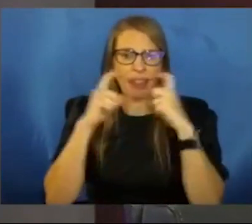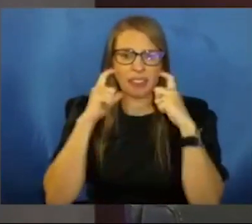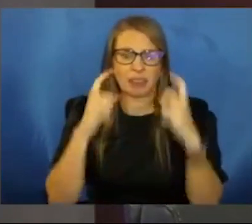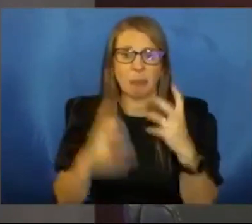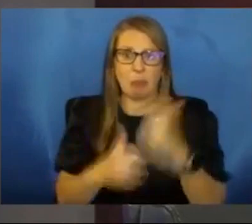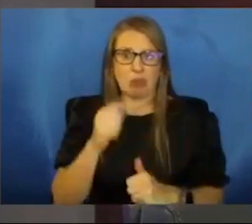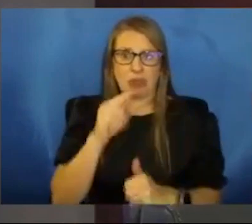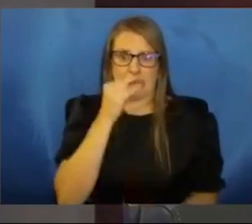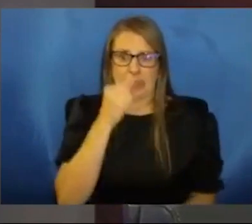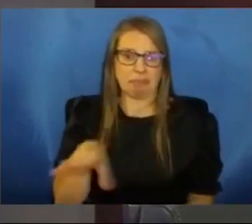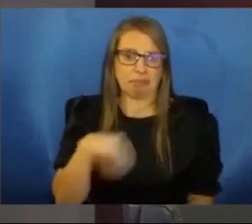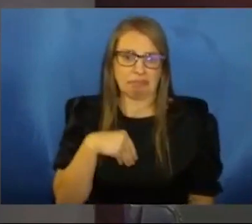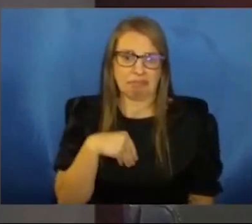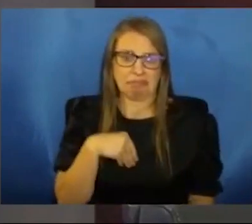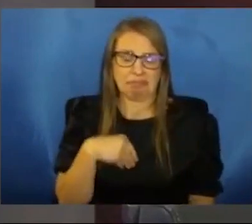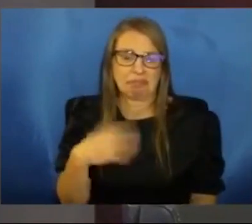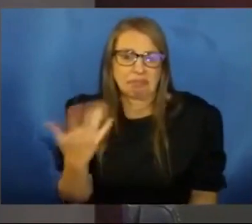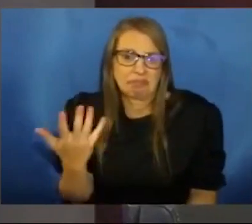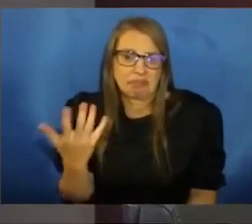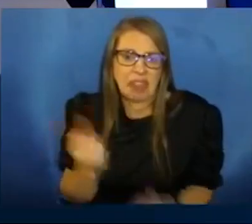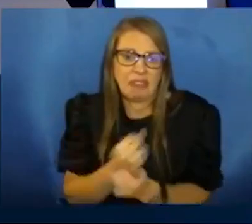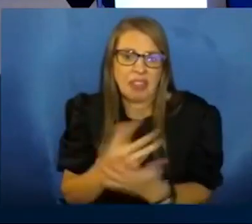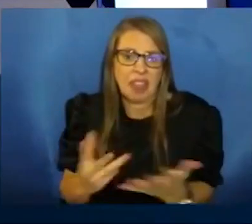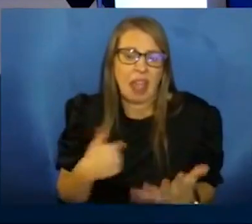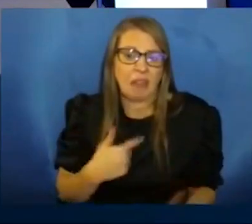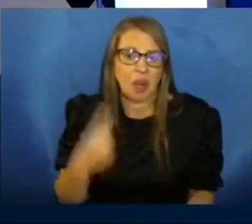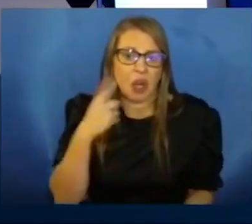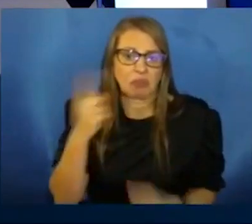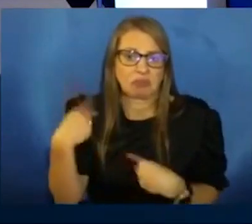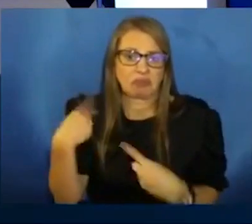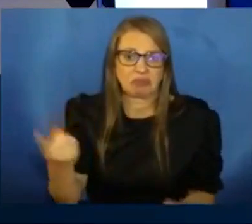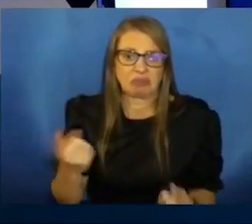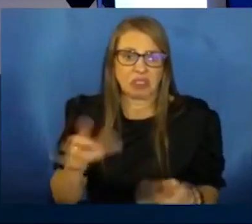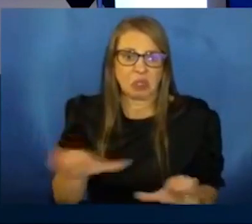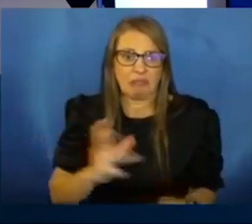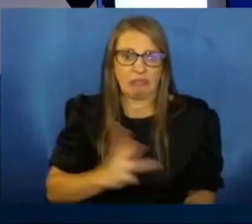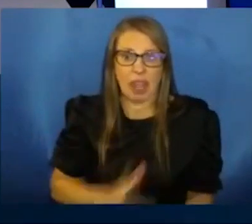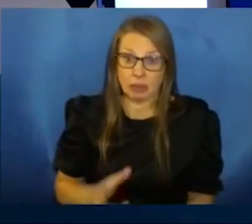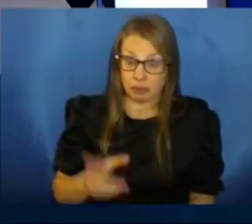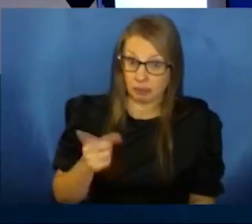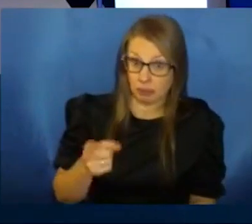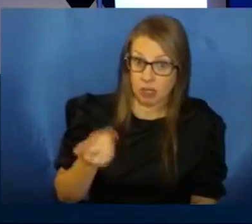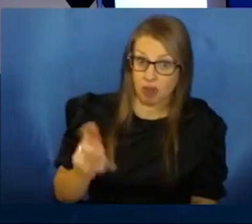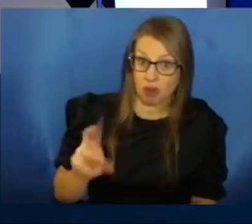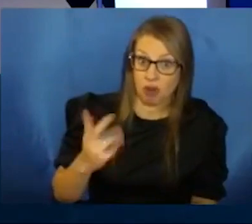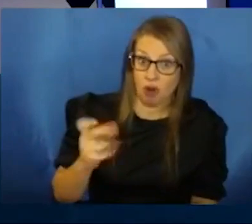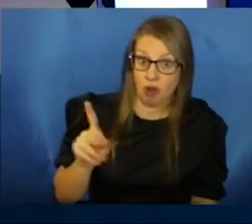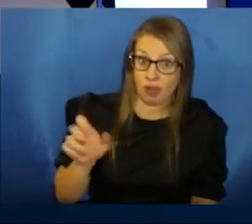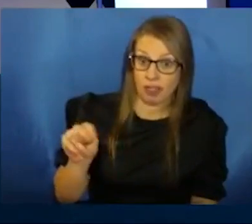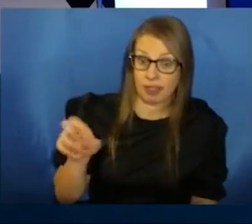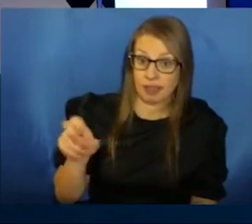seen starting to see some outbreaks in the community in daycare situations. So,